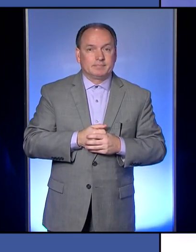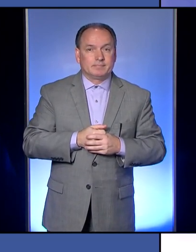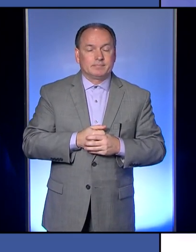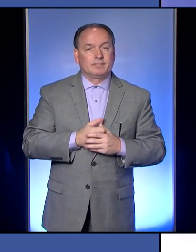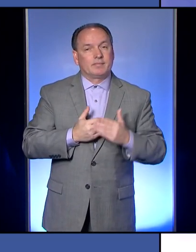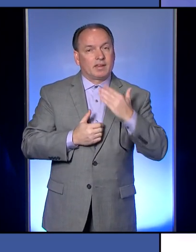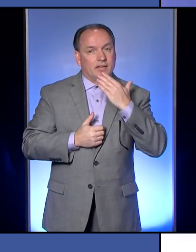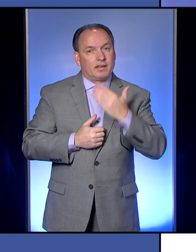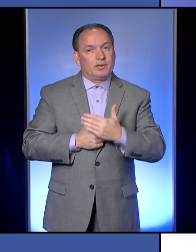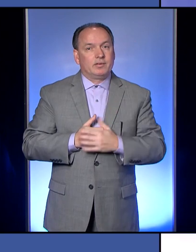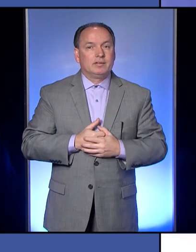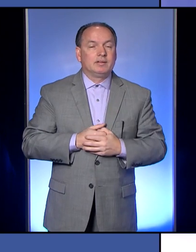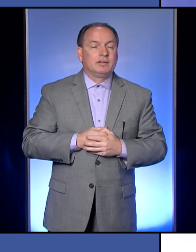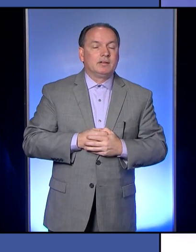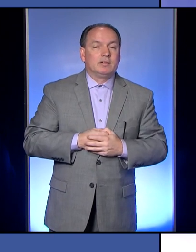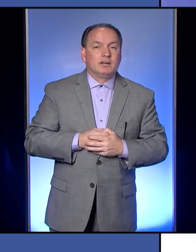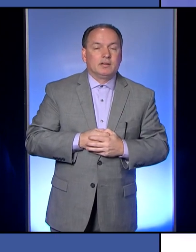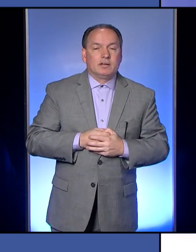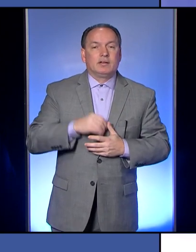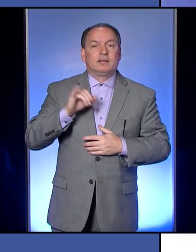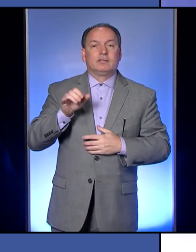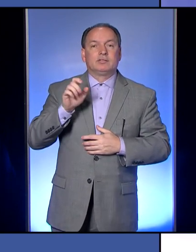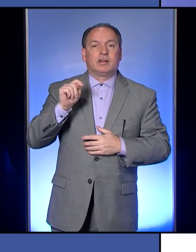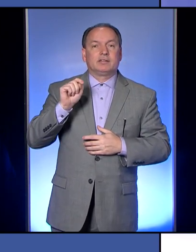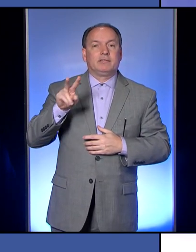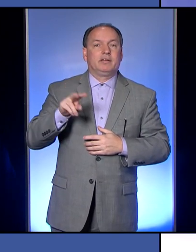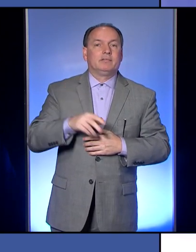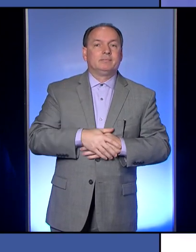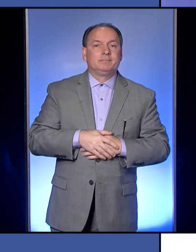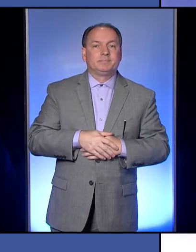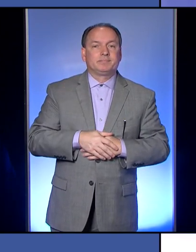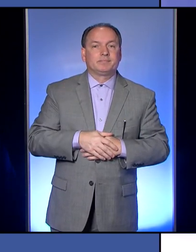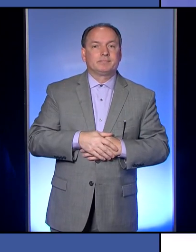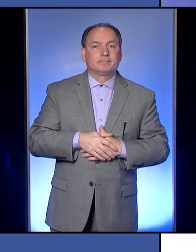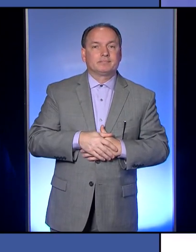Thank you. Mm-hmm. Jet TV?